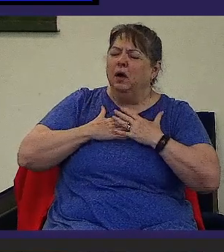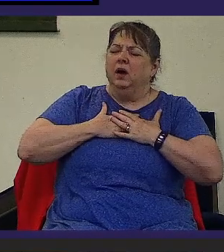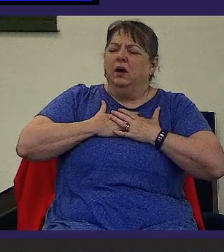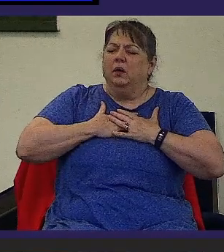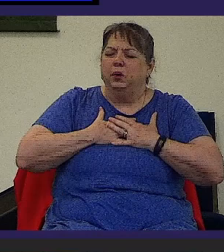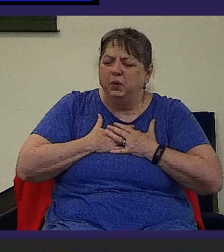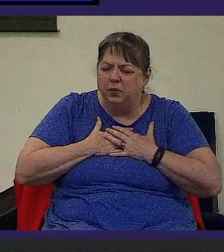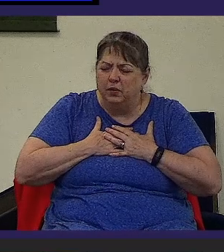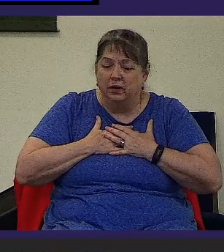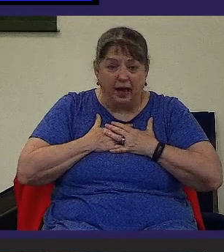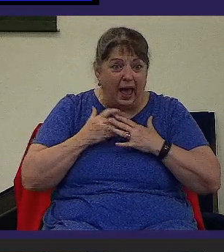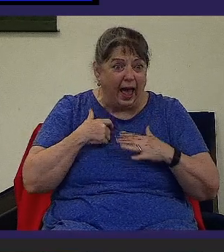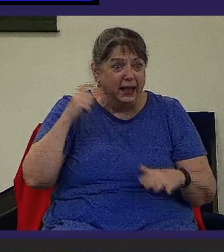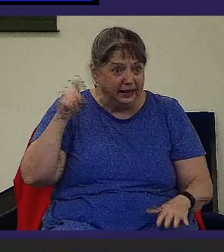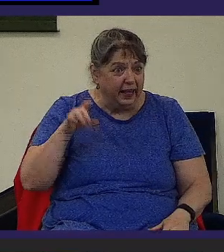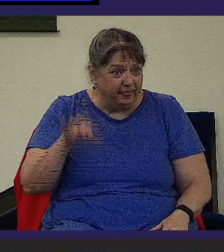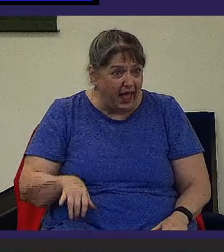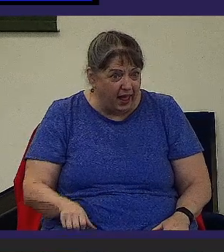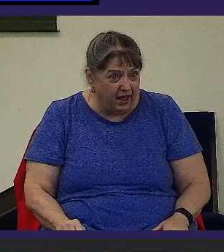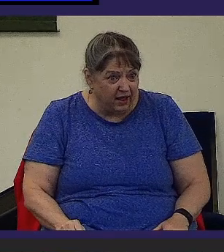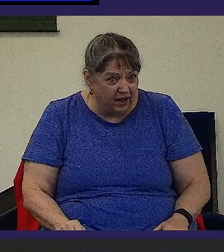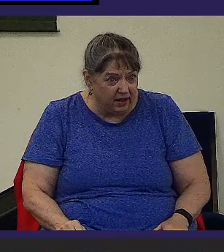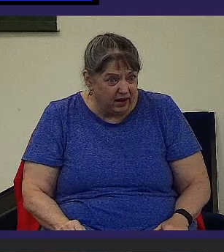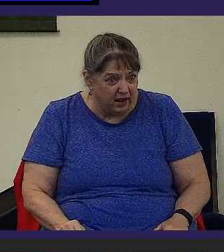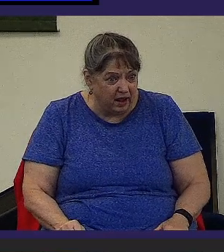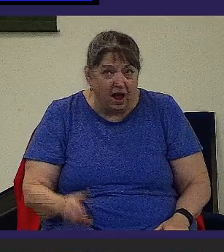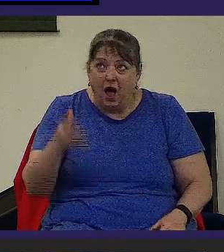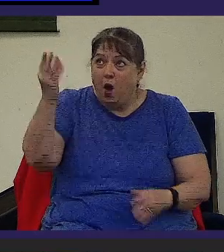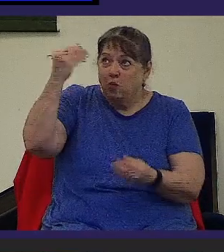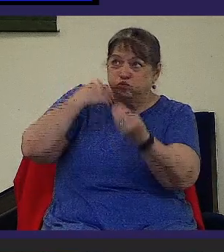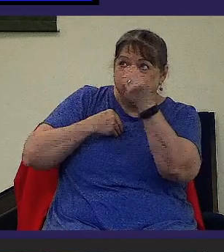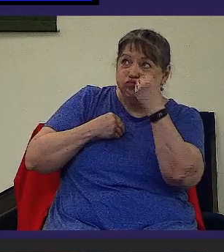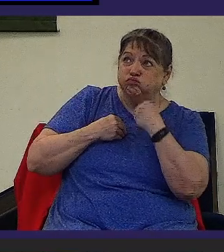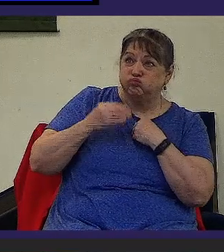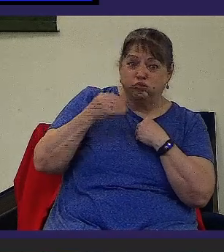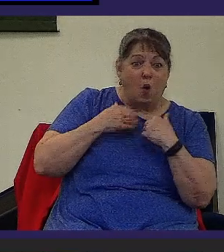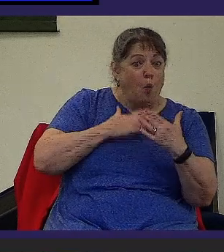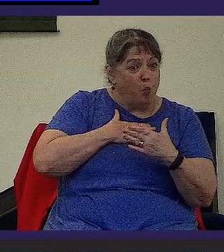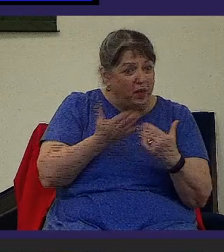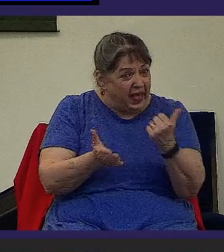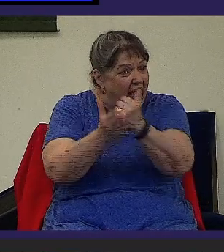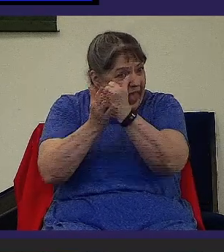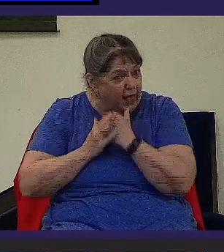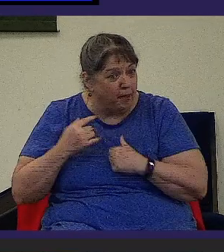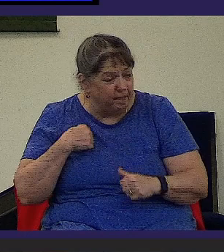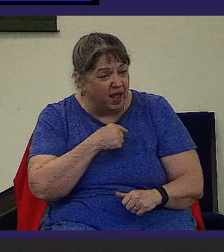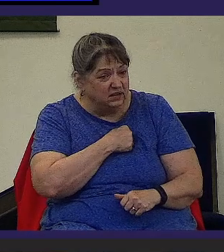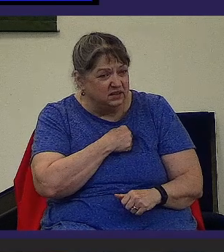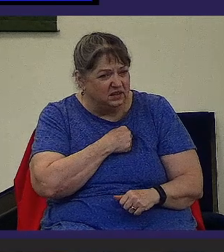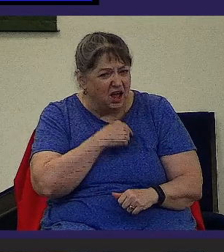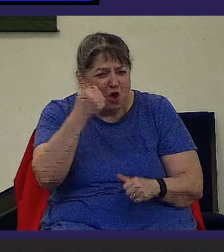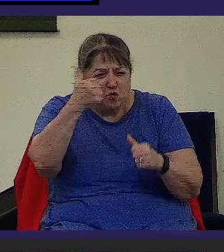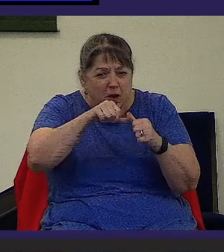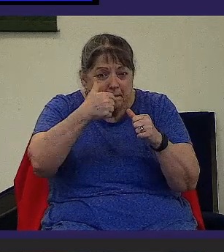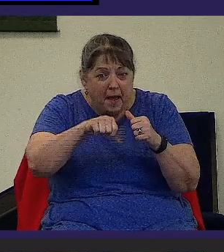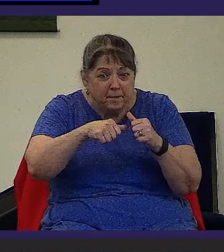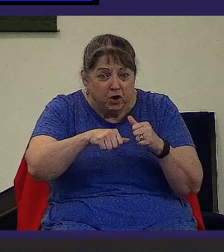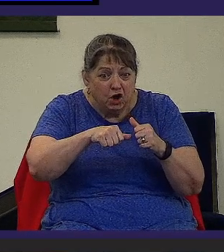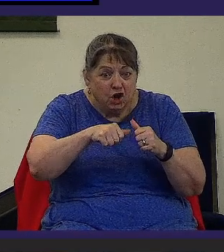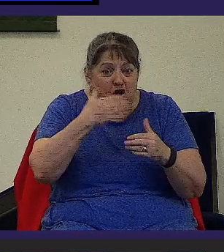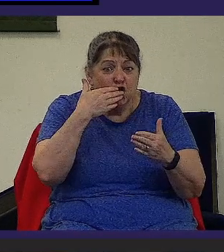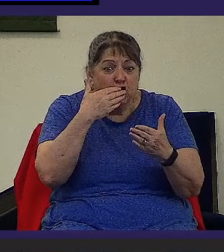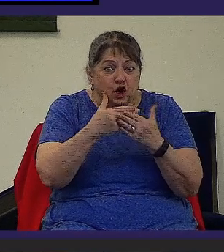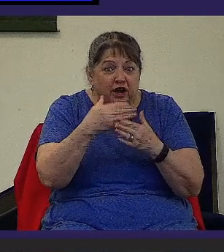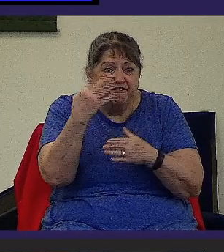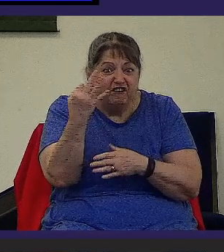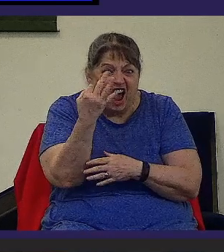peace that is available to all of us because of we what he accomplished that first good friday when he went to calvary